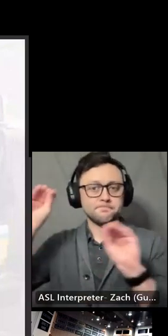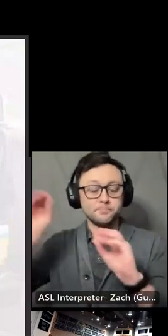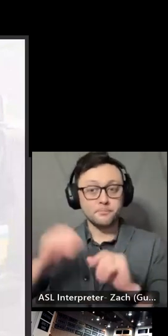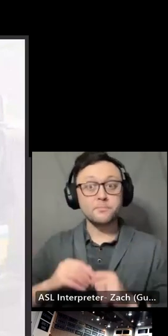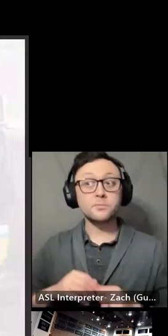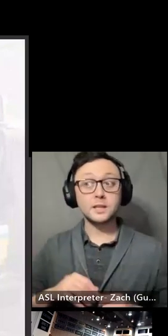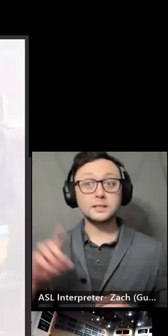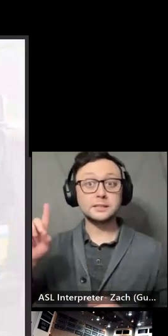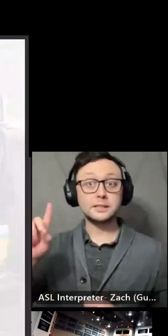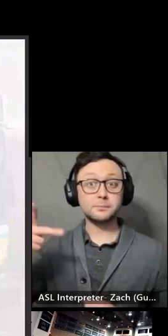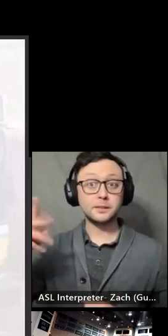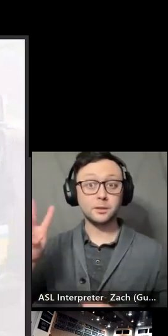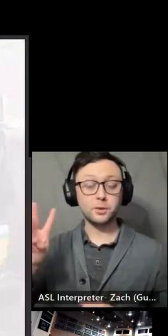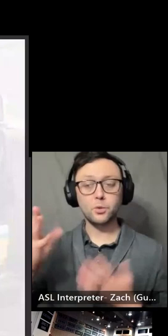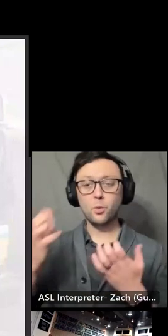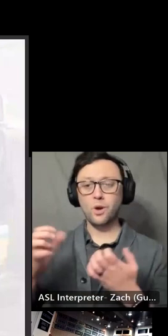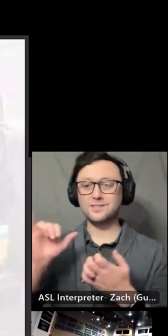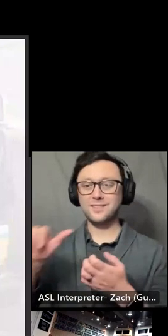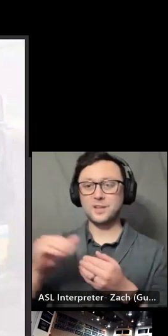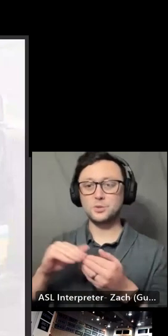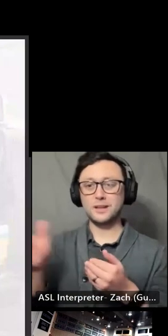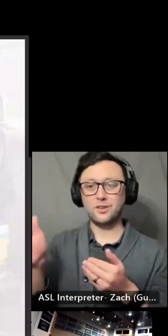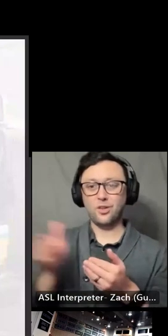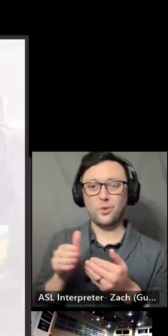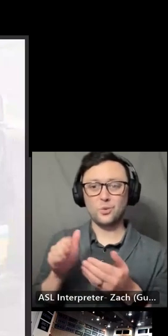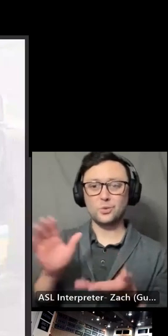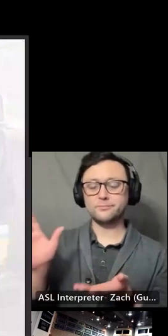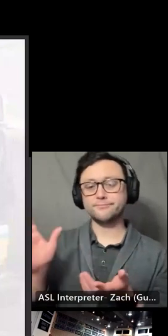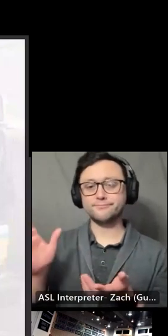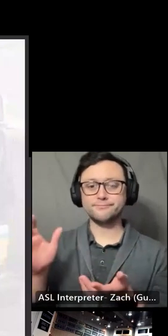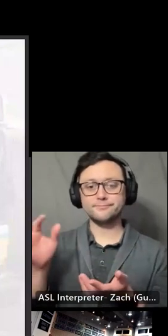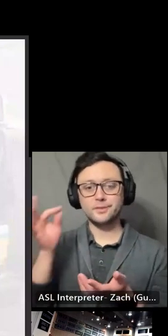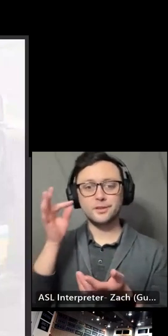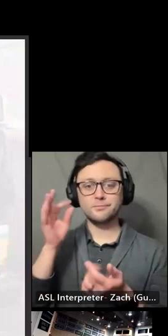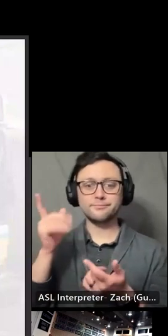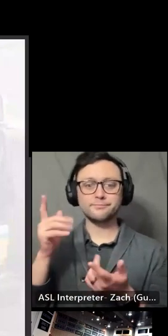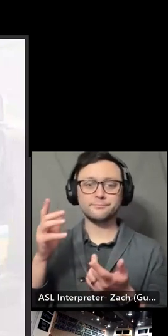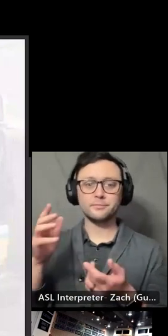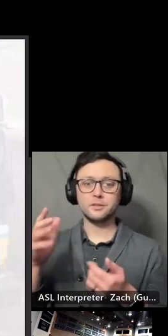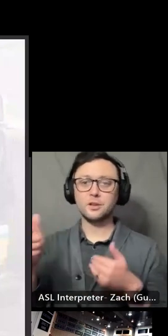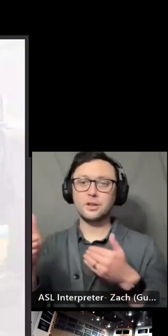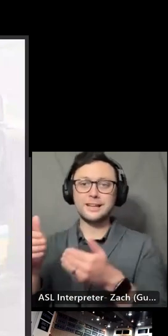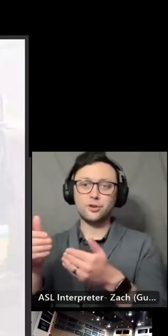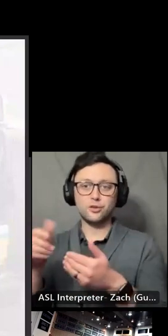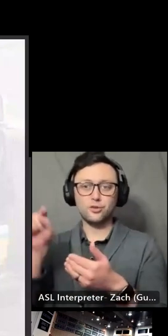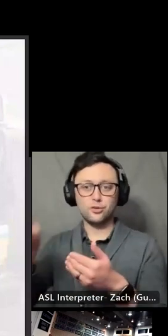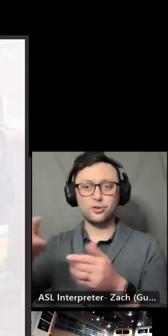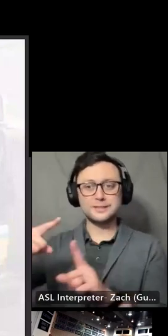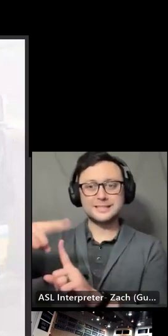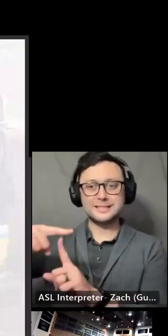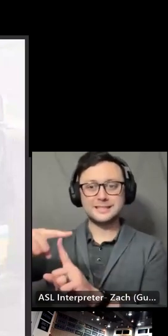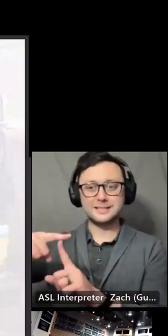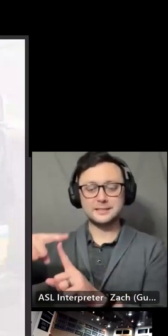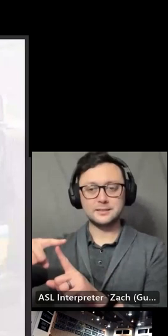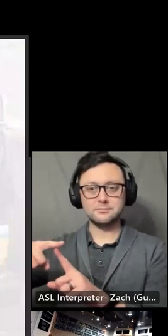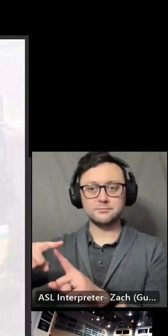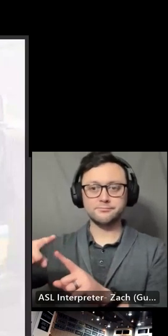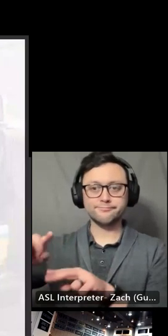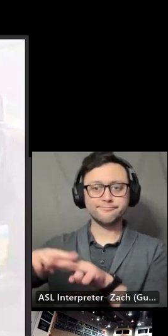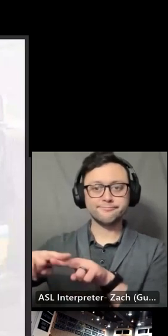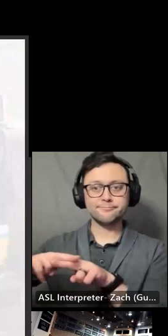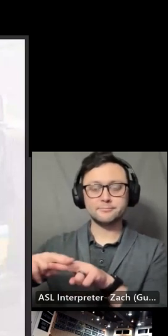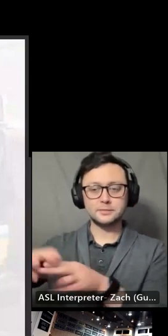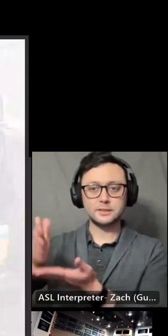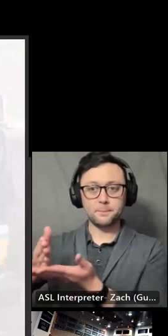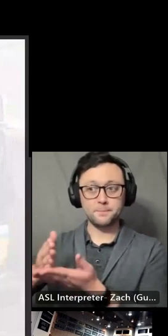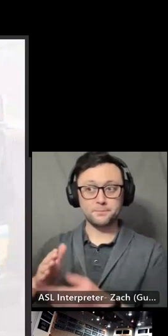DPW wants that to be close to a tea stop. And, you know, I don't know how many people are going to be bringing a